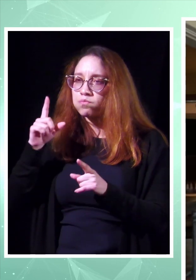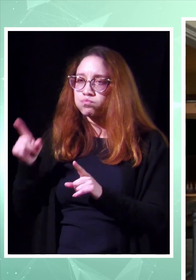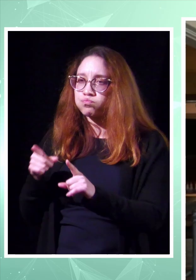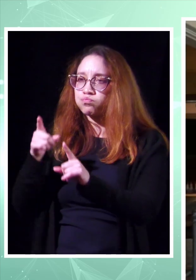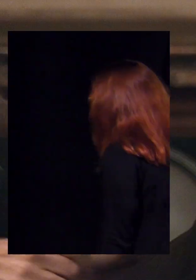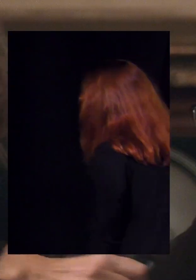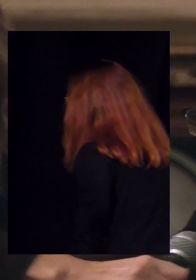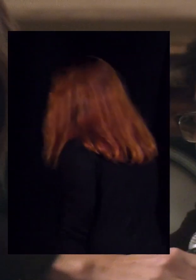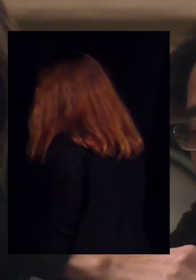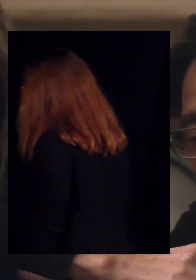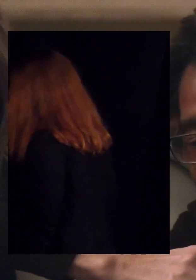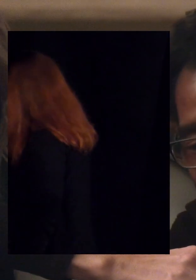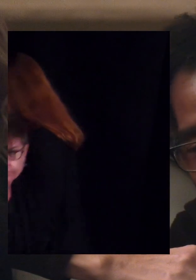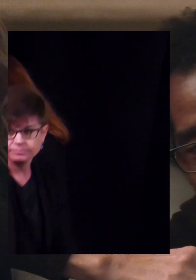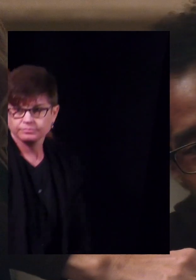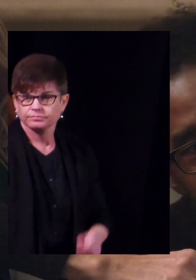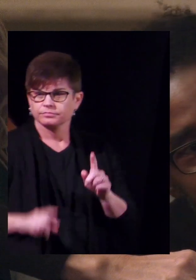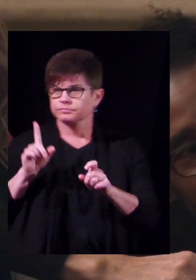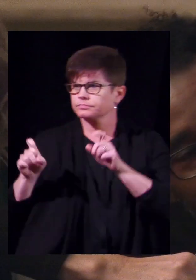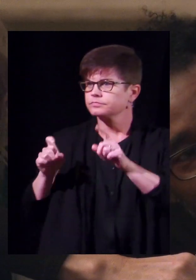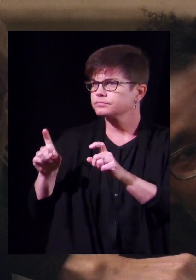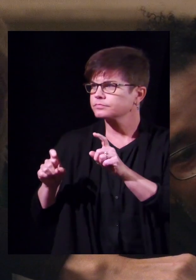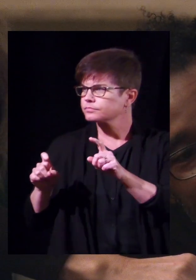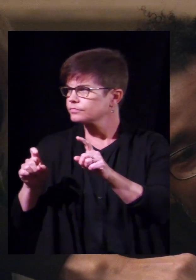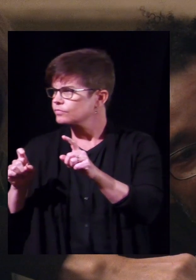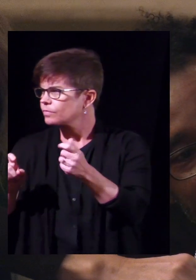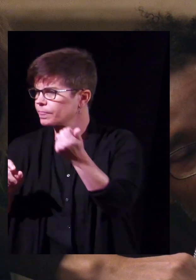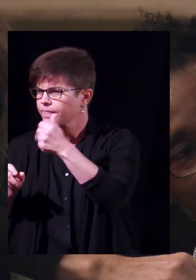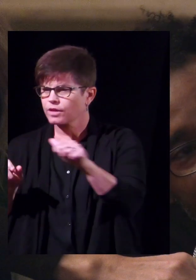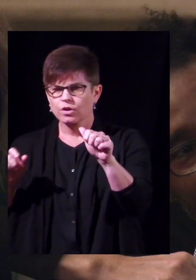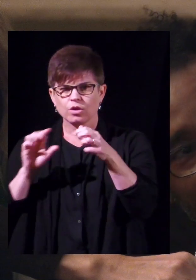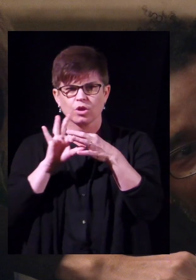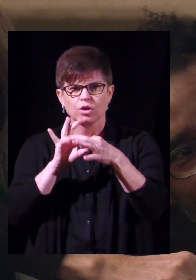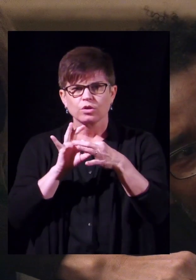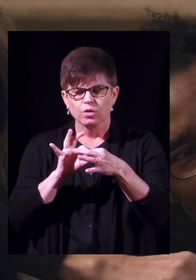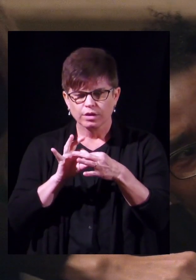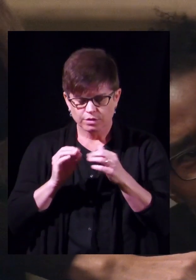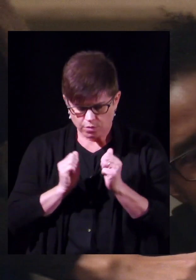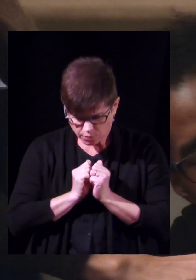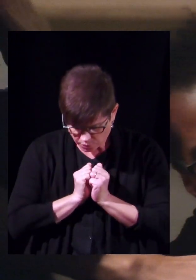taking us. Are there any correlations with